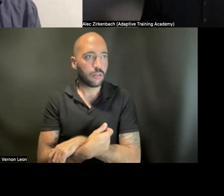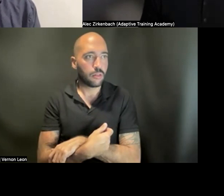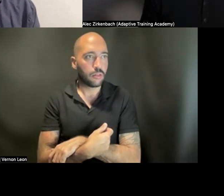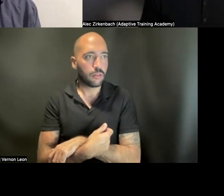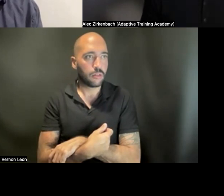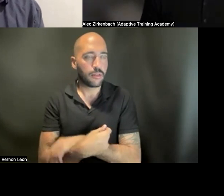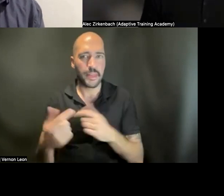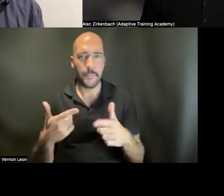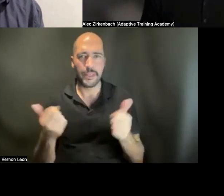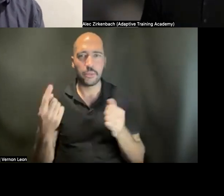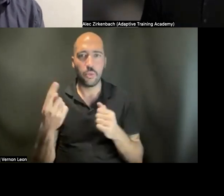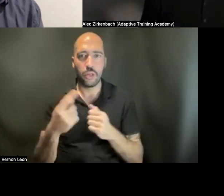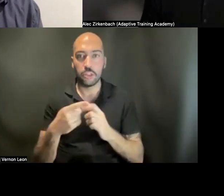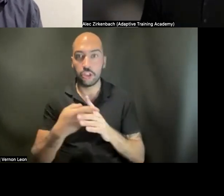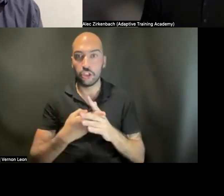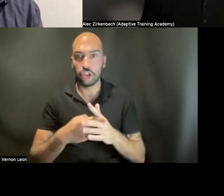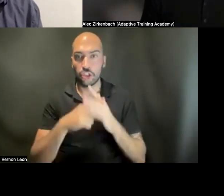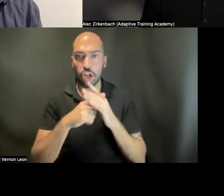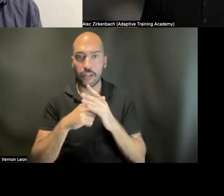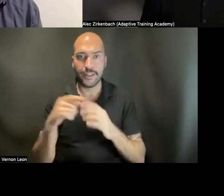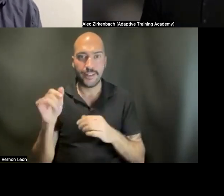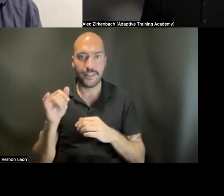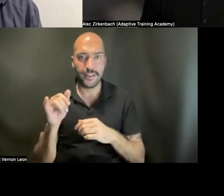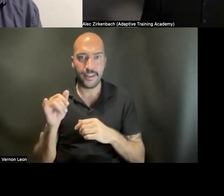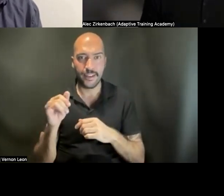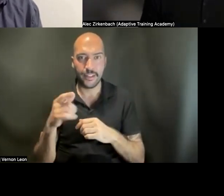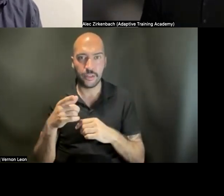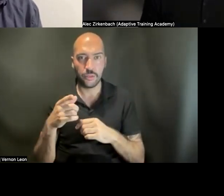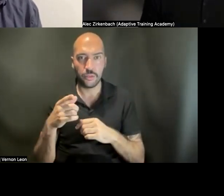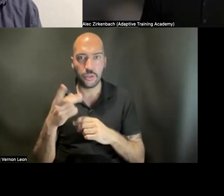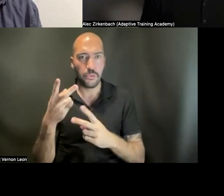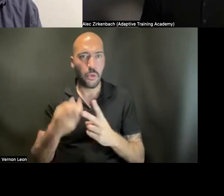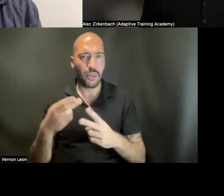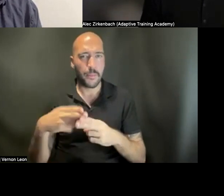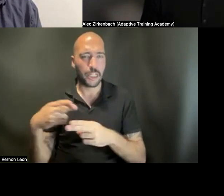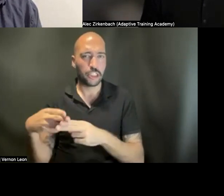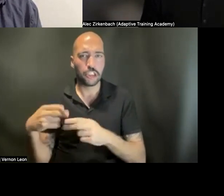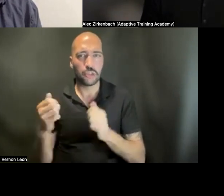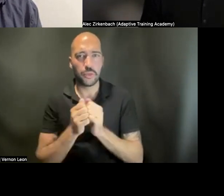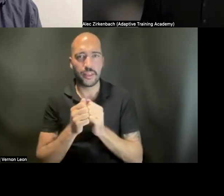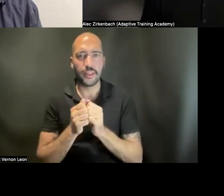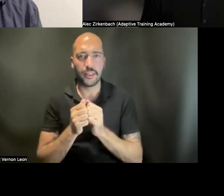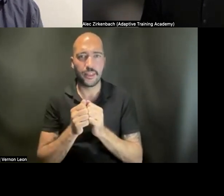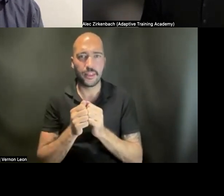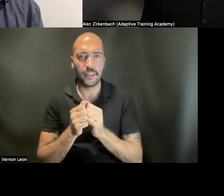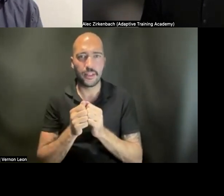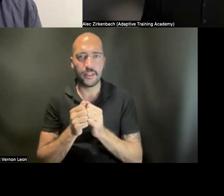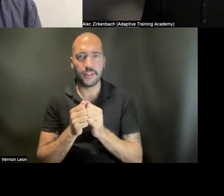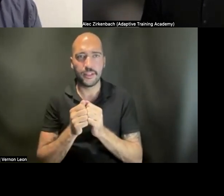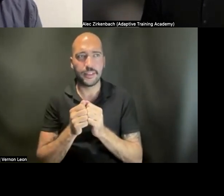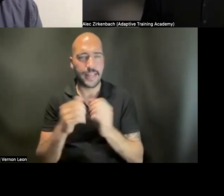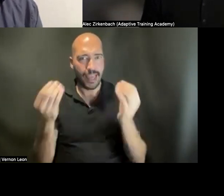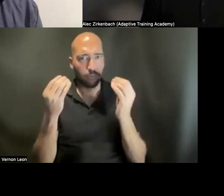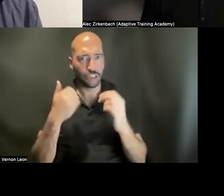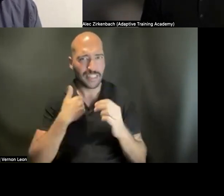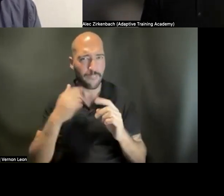the biggest one is starting, like you both were saying, with somewhat educating